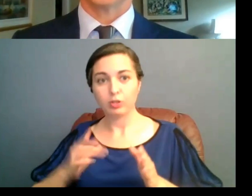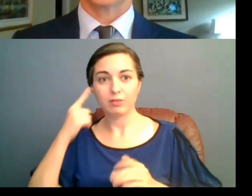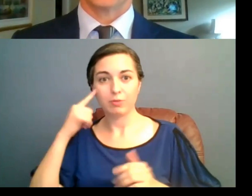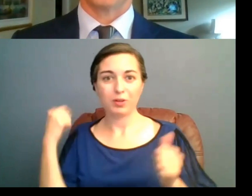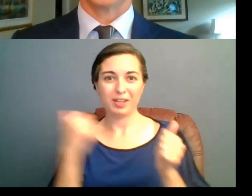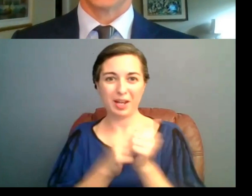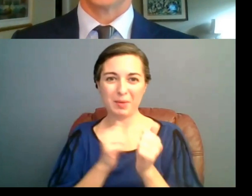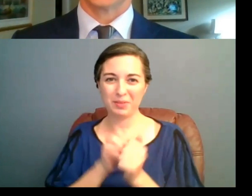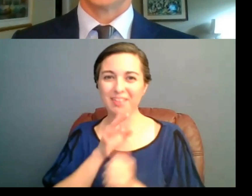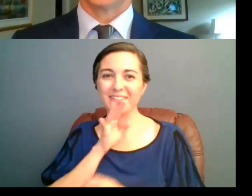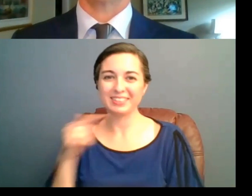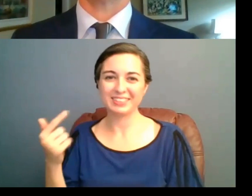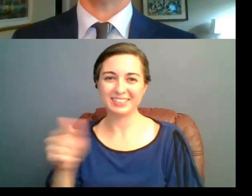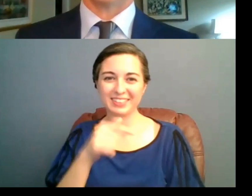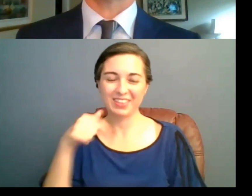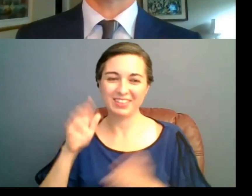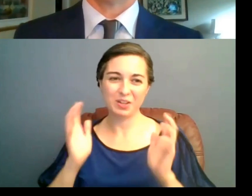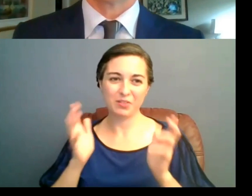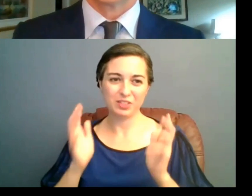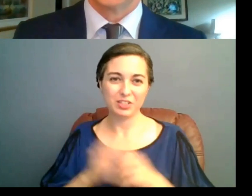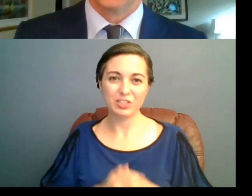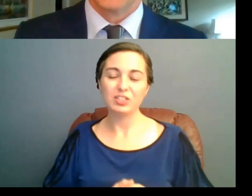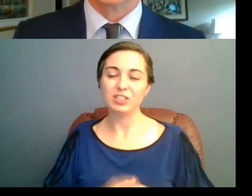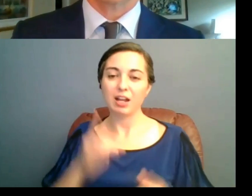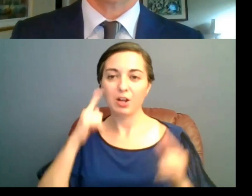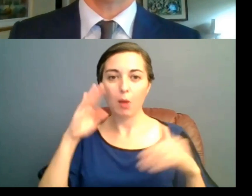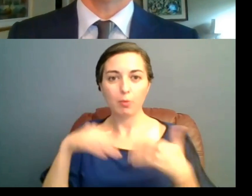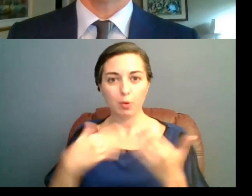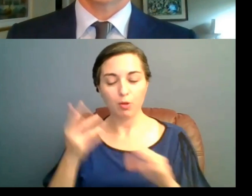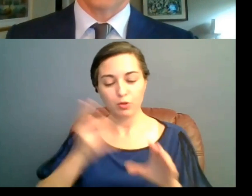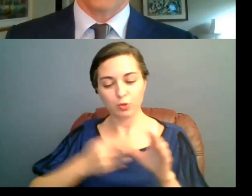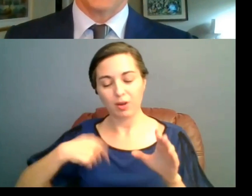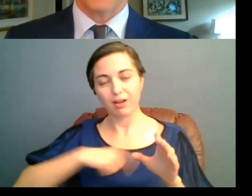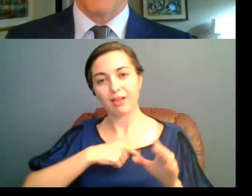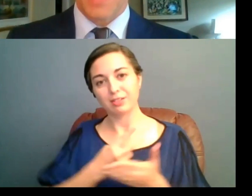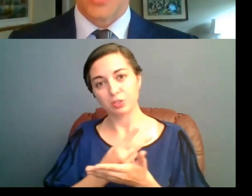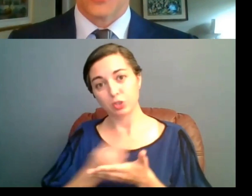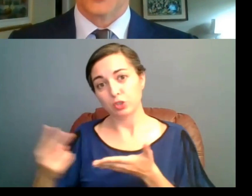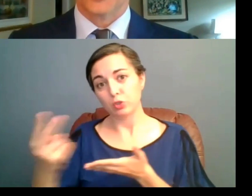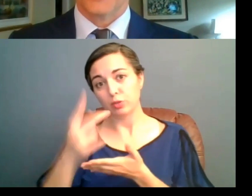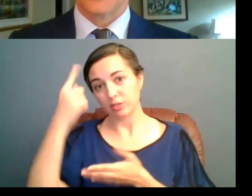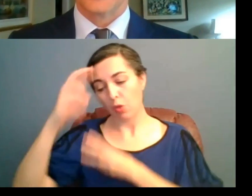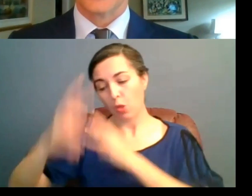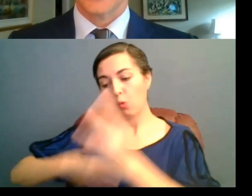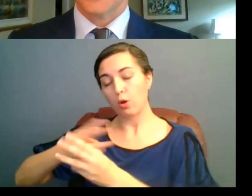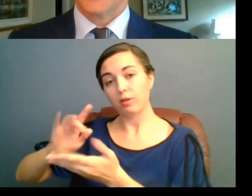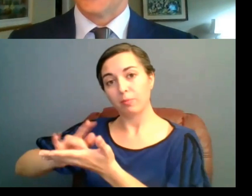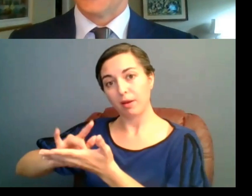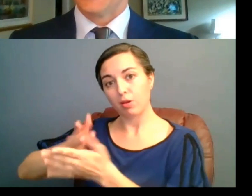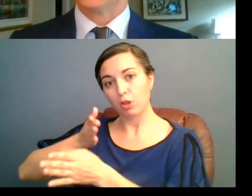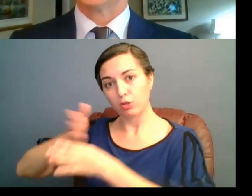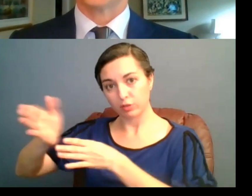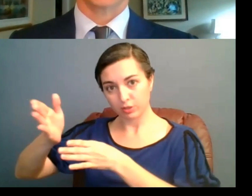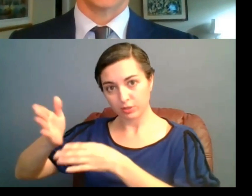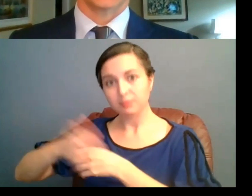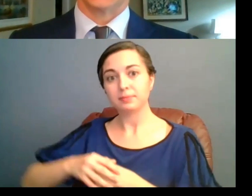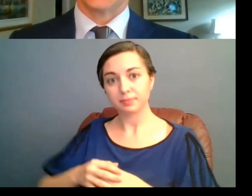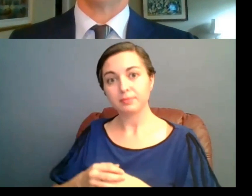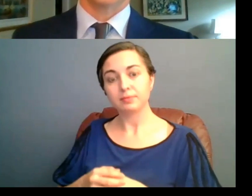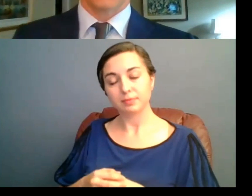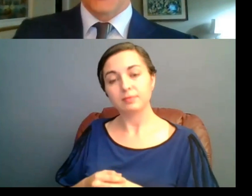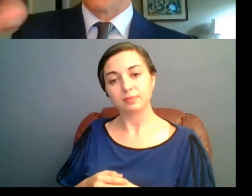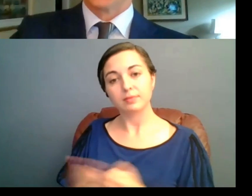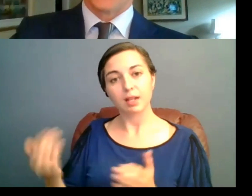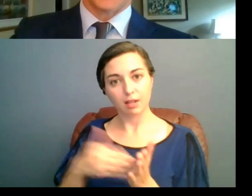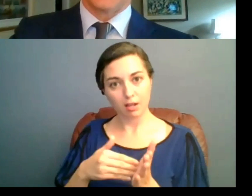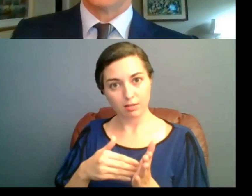with us in this conversation. I hope you'll all join us in 2 weeks for the world of medical careers. And again,